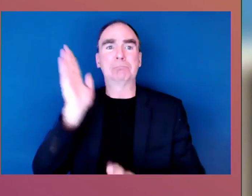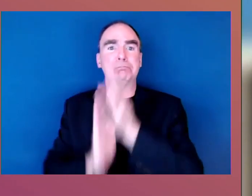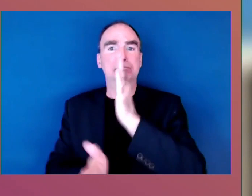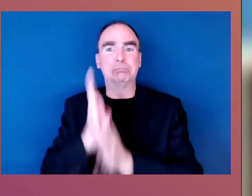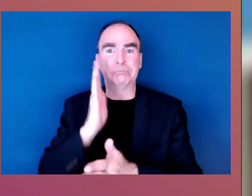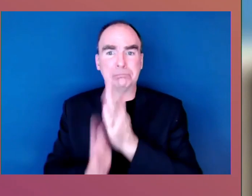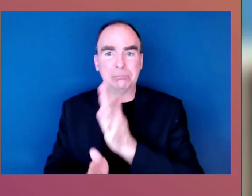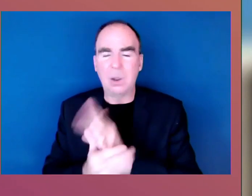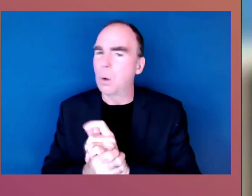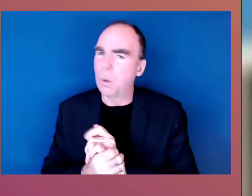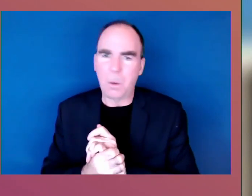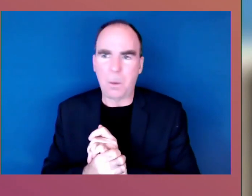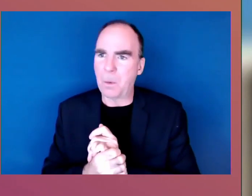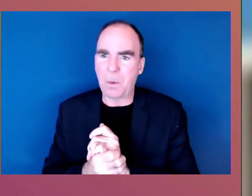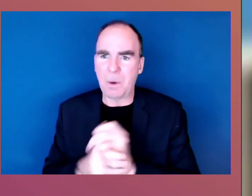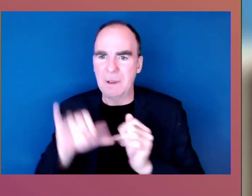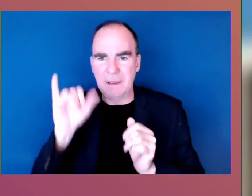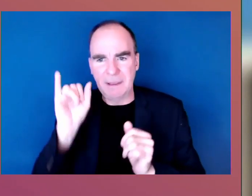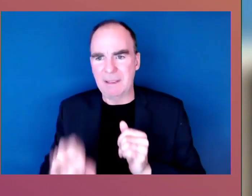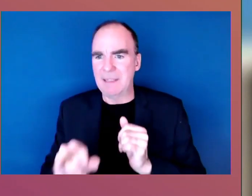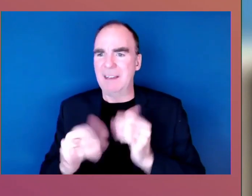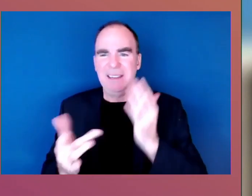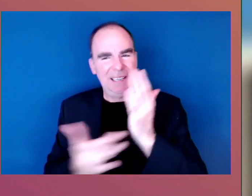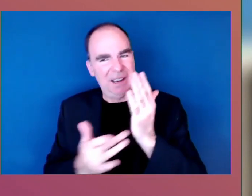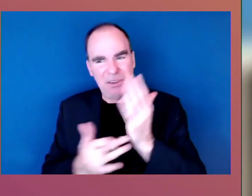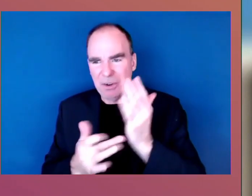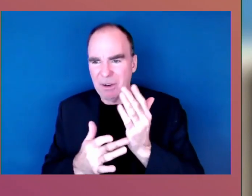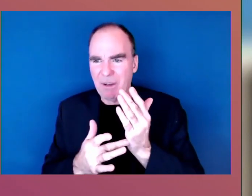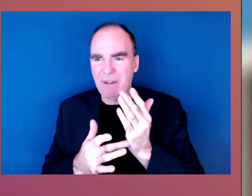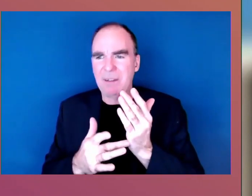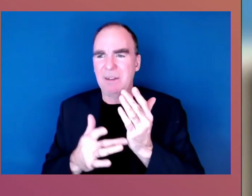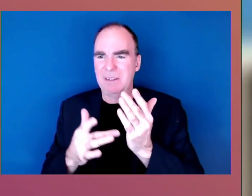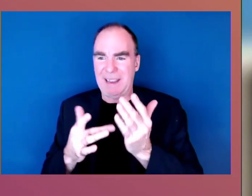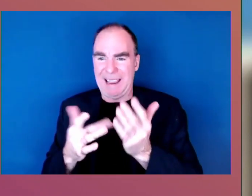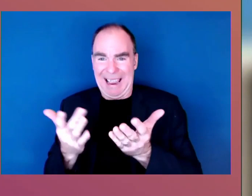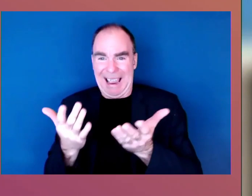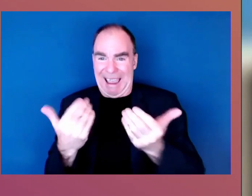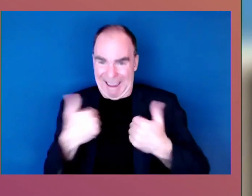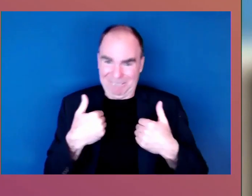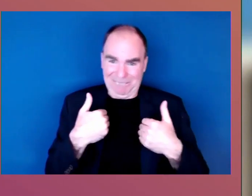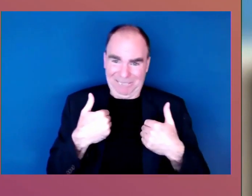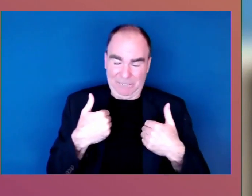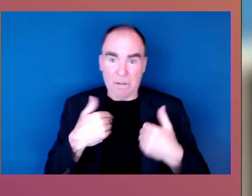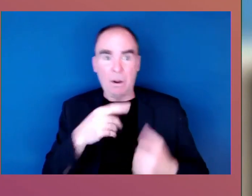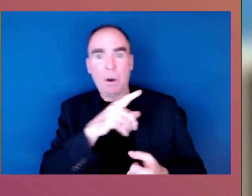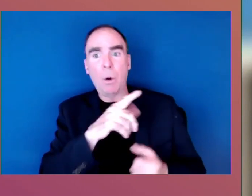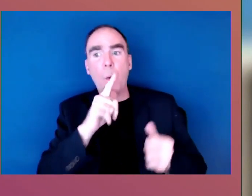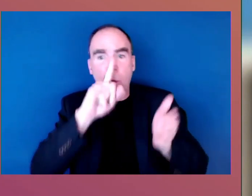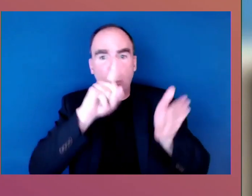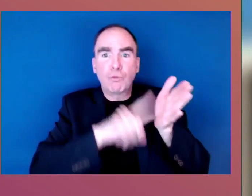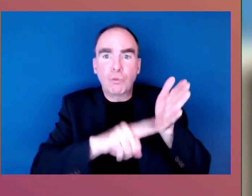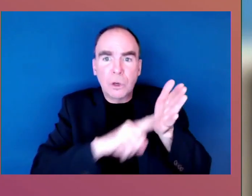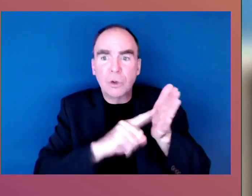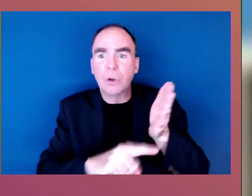if developers and researchers do not know how their technologies are used by the visually impaired?